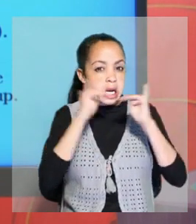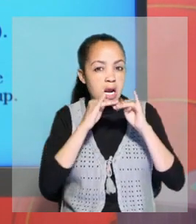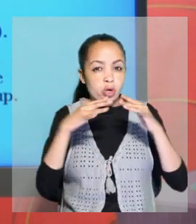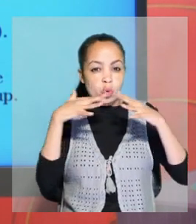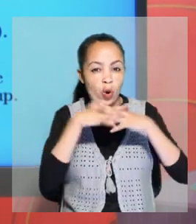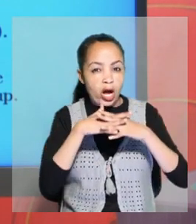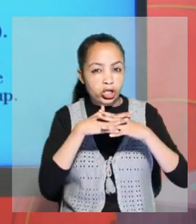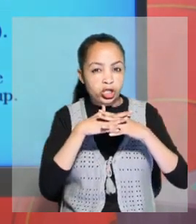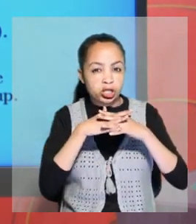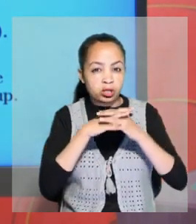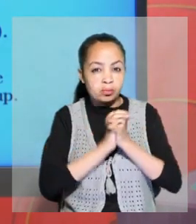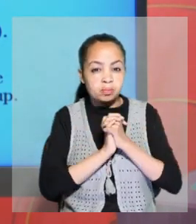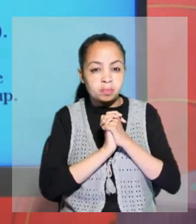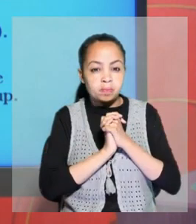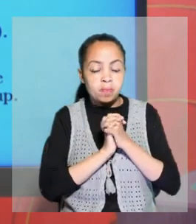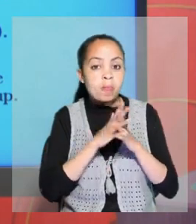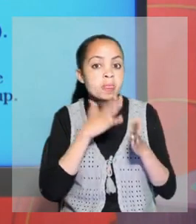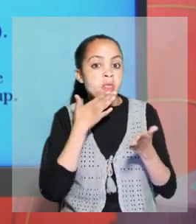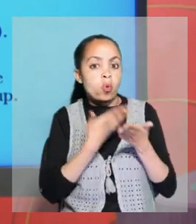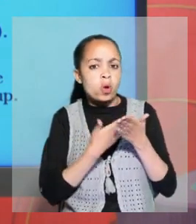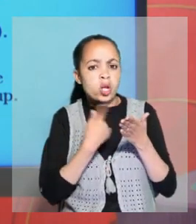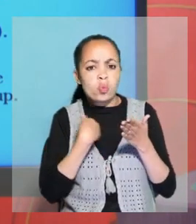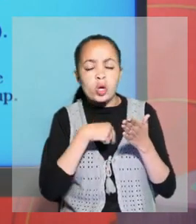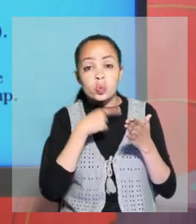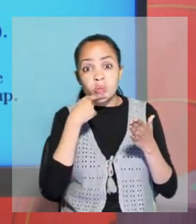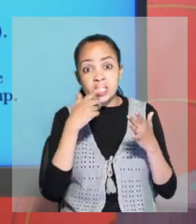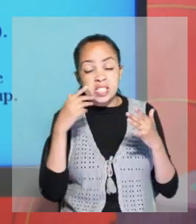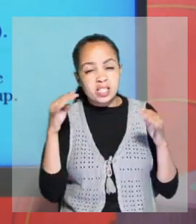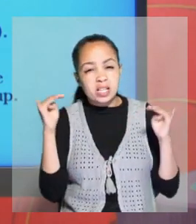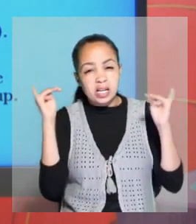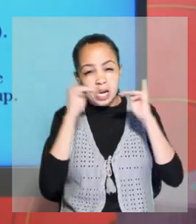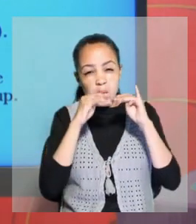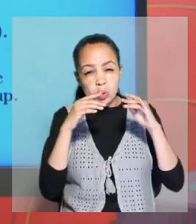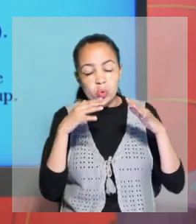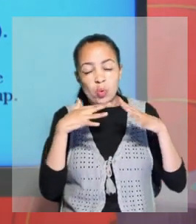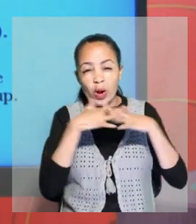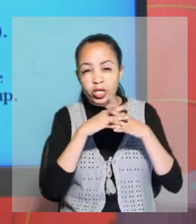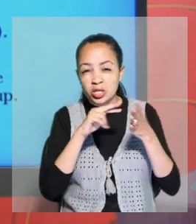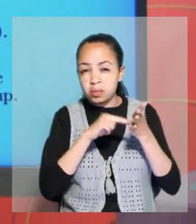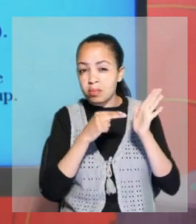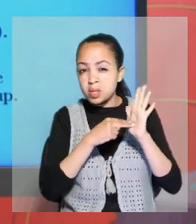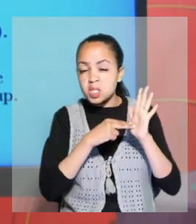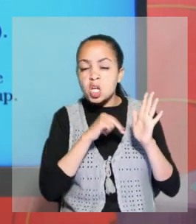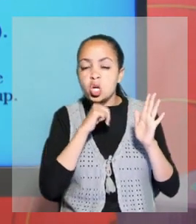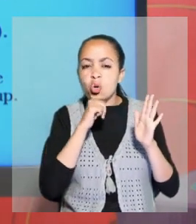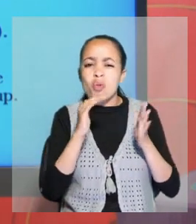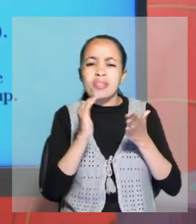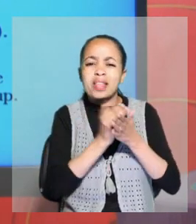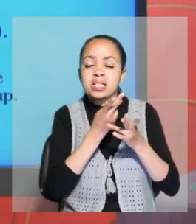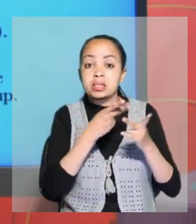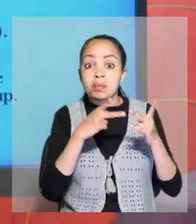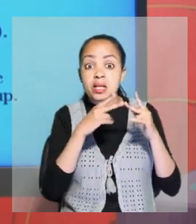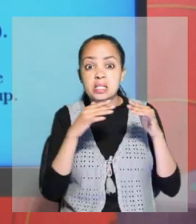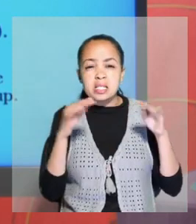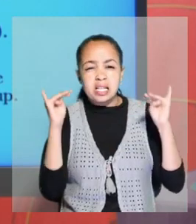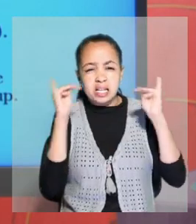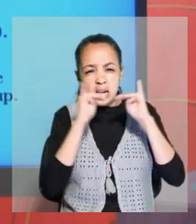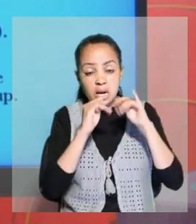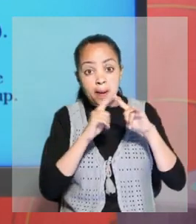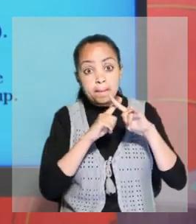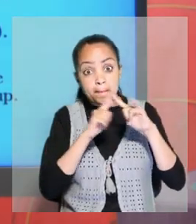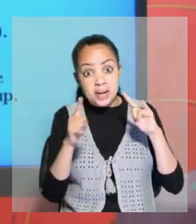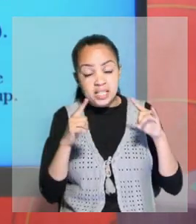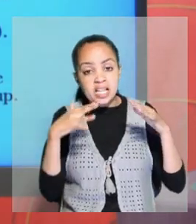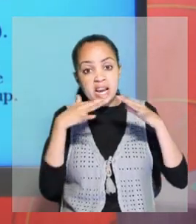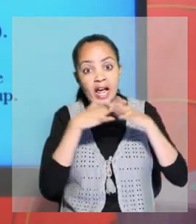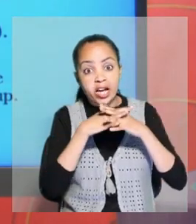reaction? Well, when we say dark reaction, it doesn't mean it takes place in the dark. But